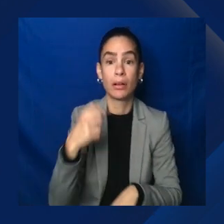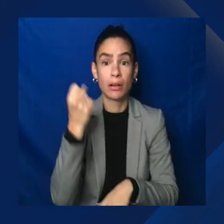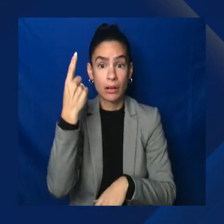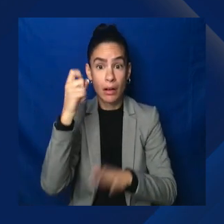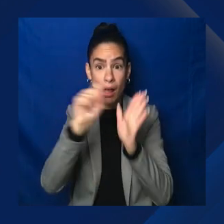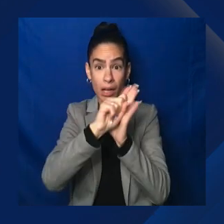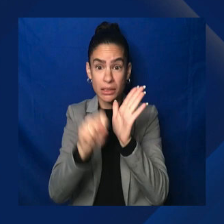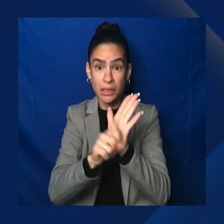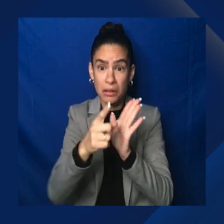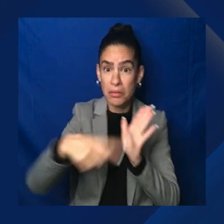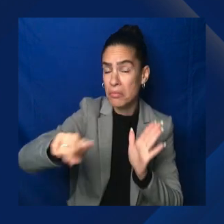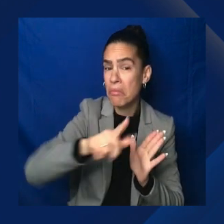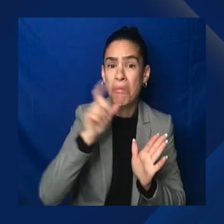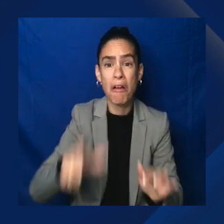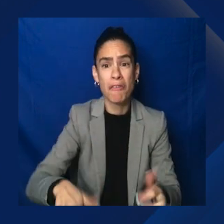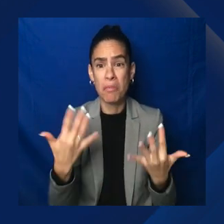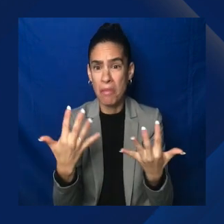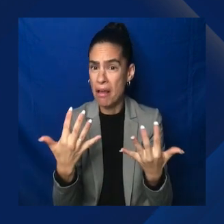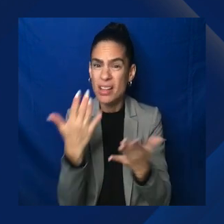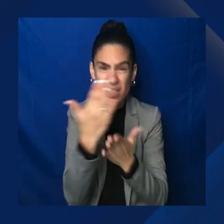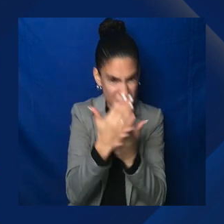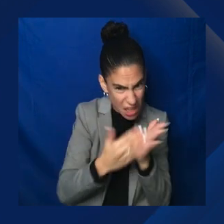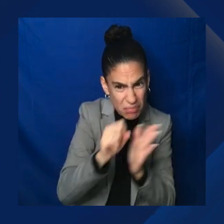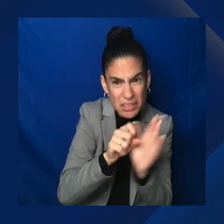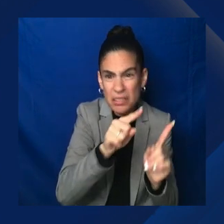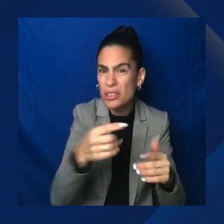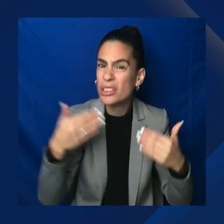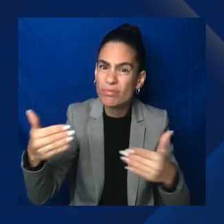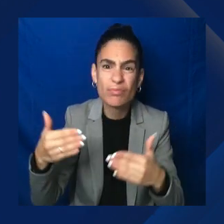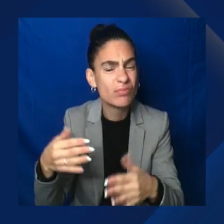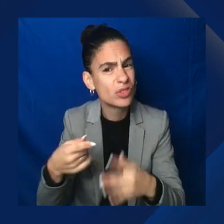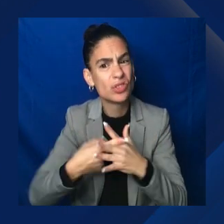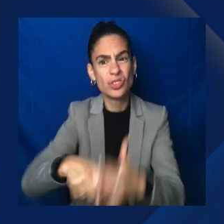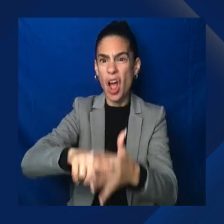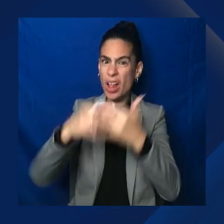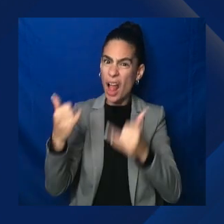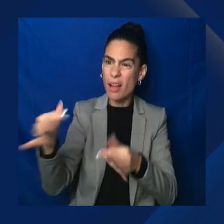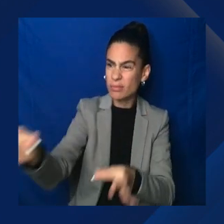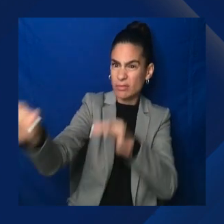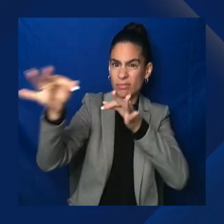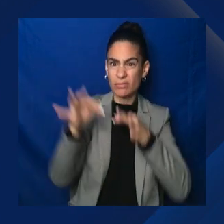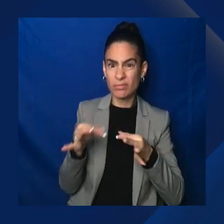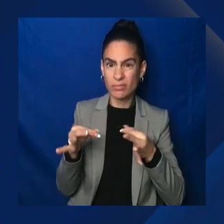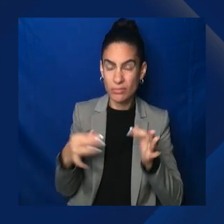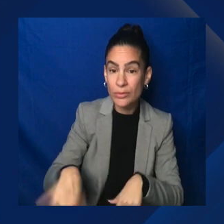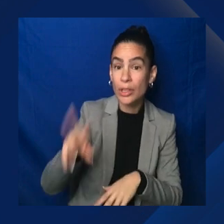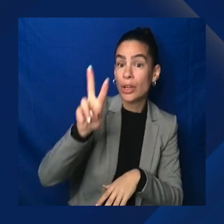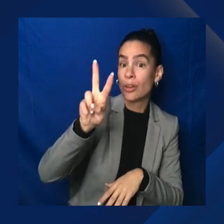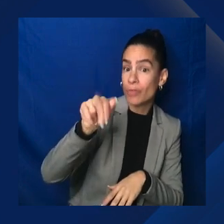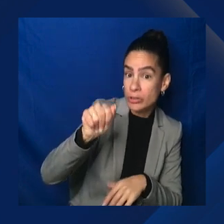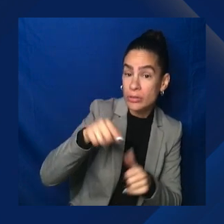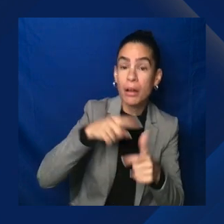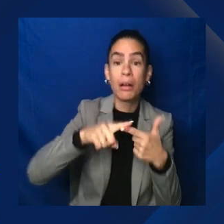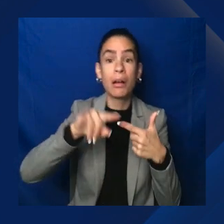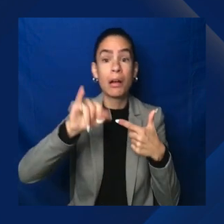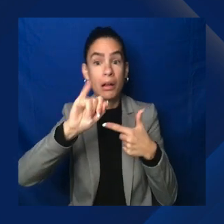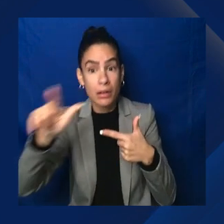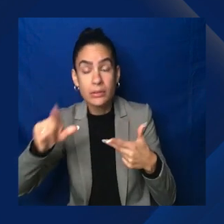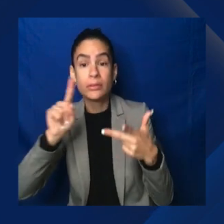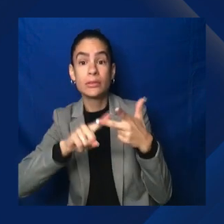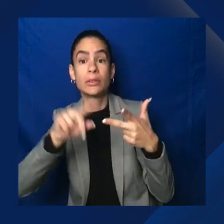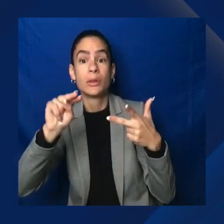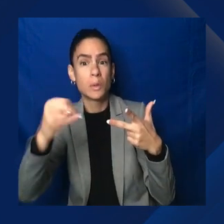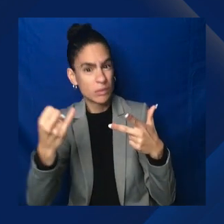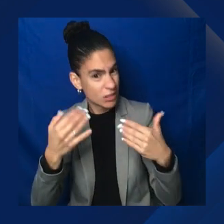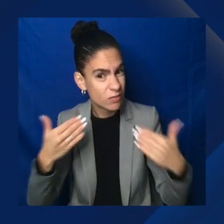decided that they can't wait until April to help families. Virginia, Illinois, and New Jersey have all worked with us